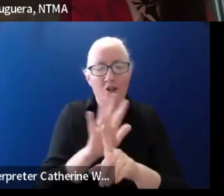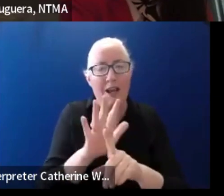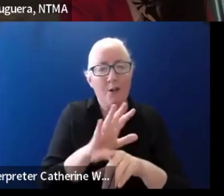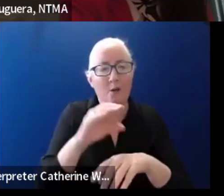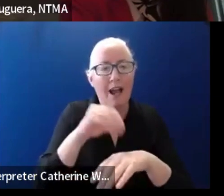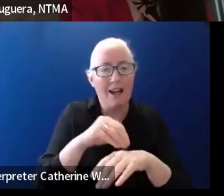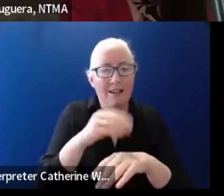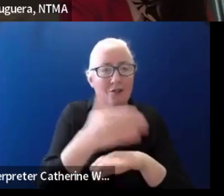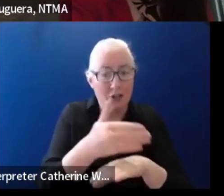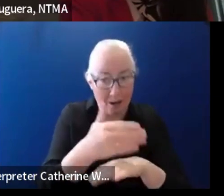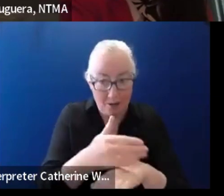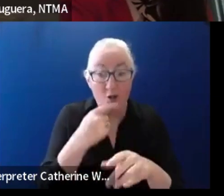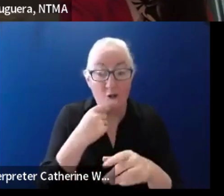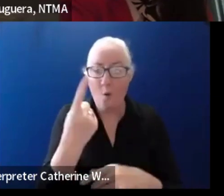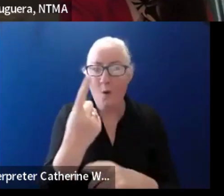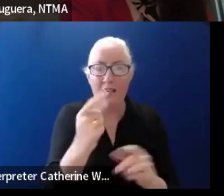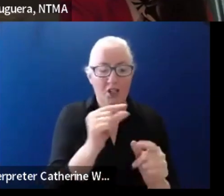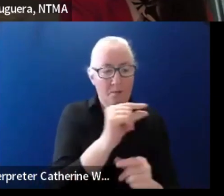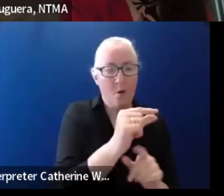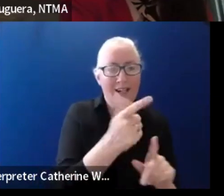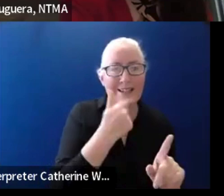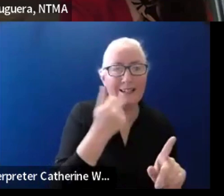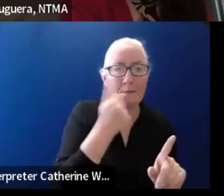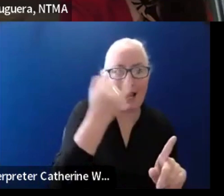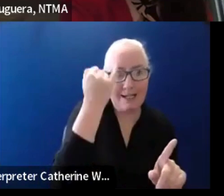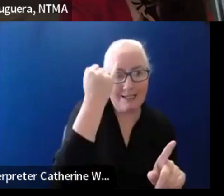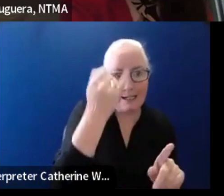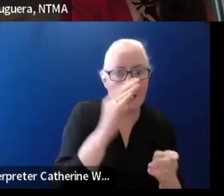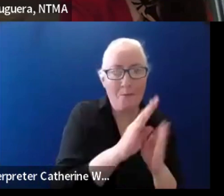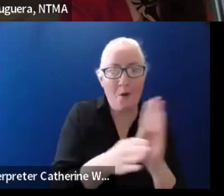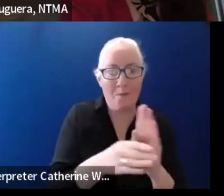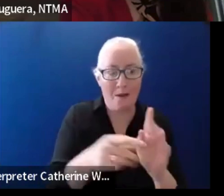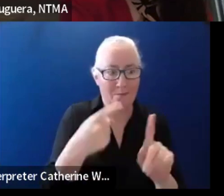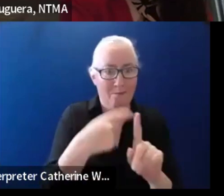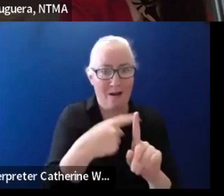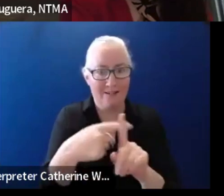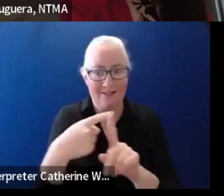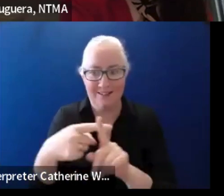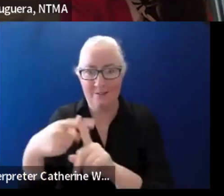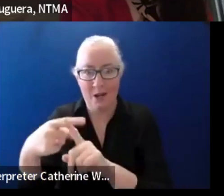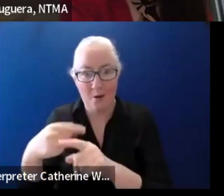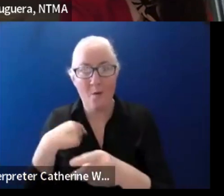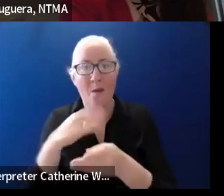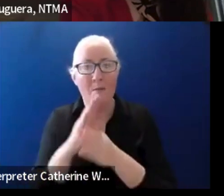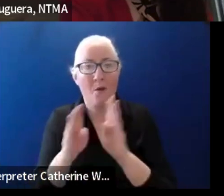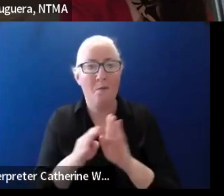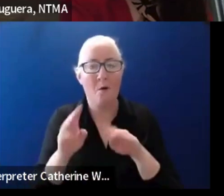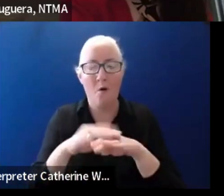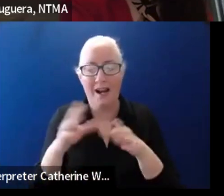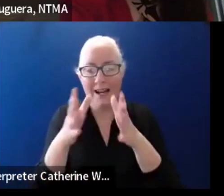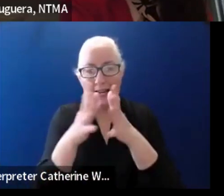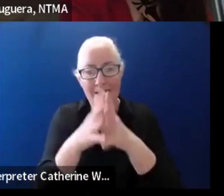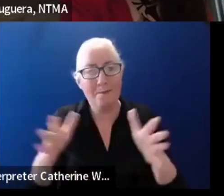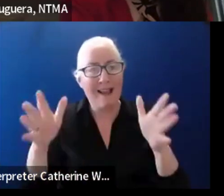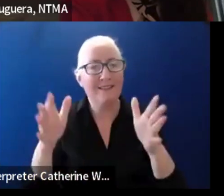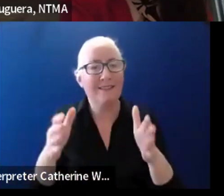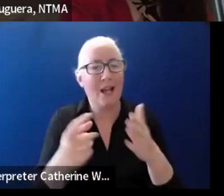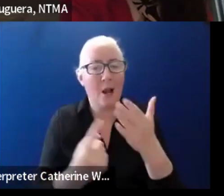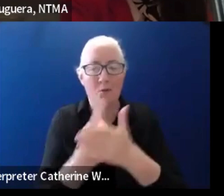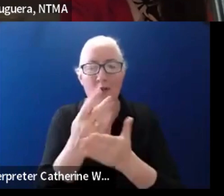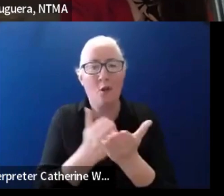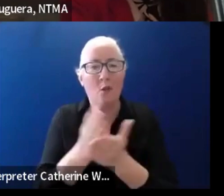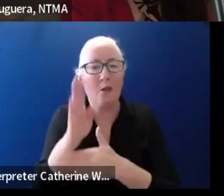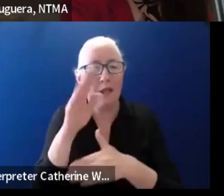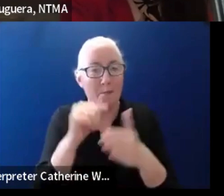from a small, simple idea, it's grown a lot of positive legs, and I suppose really led us to expand more opportunities across the business, but also